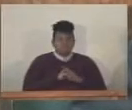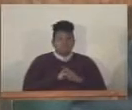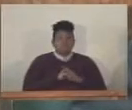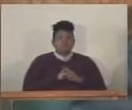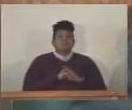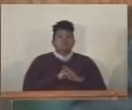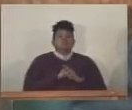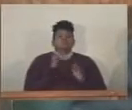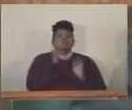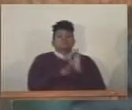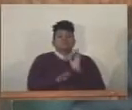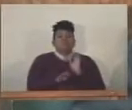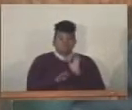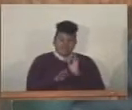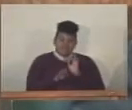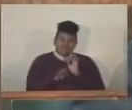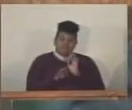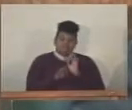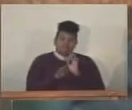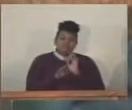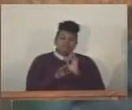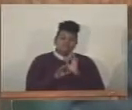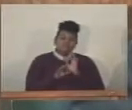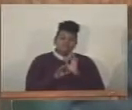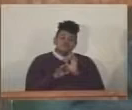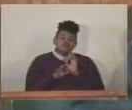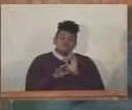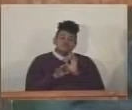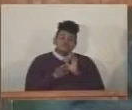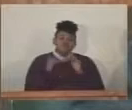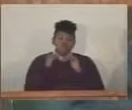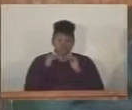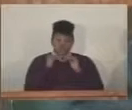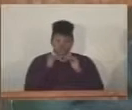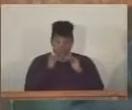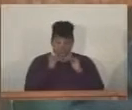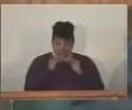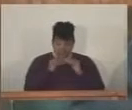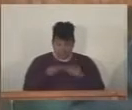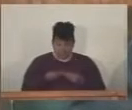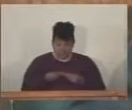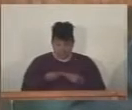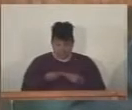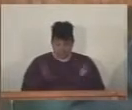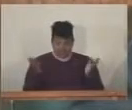this bill is a bill which had in